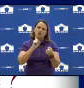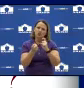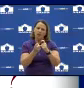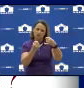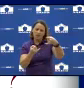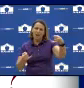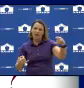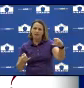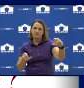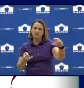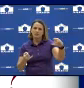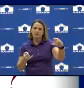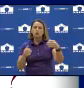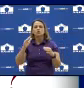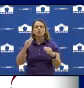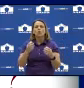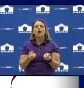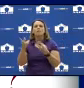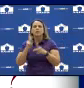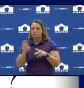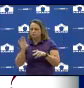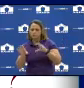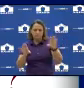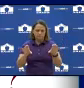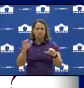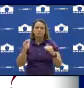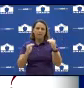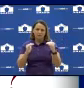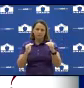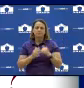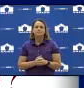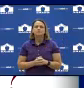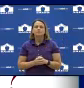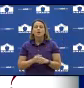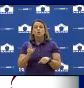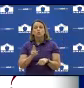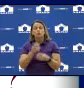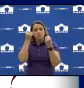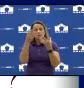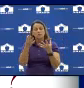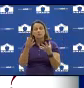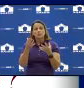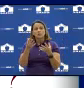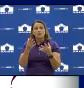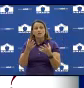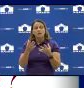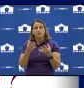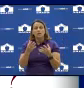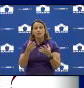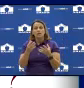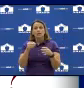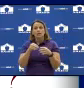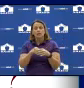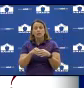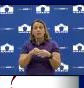lines to make sure that the population is balanced. So when we use the data and plugged it into our system, our